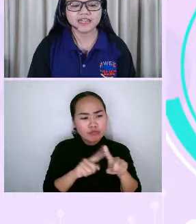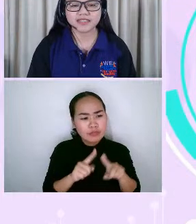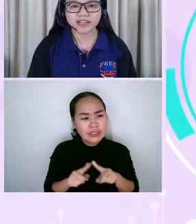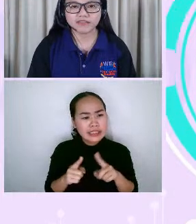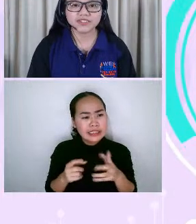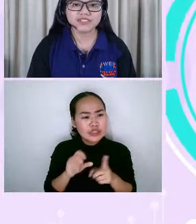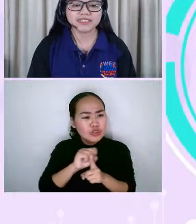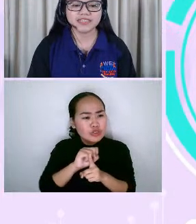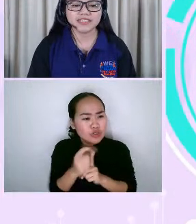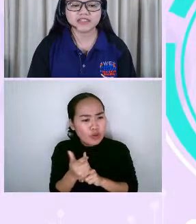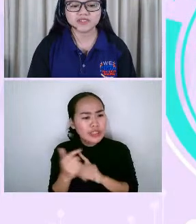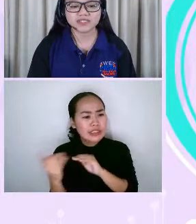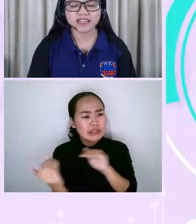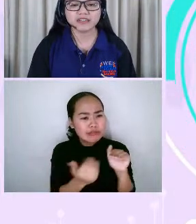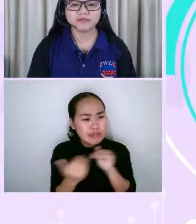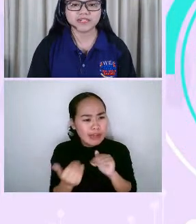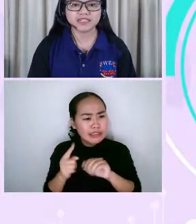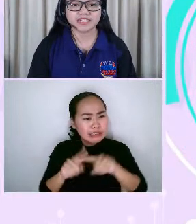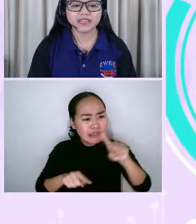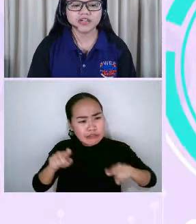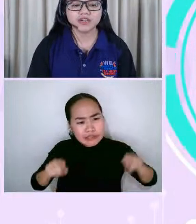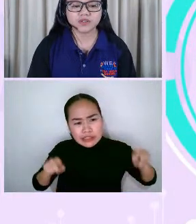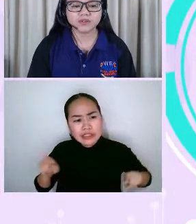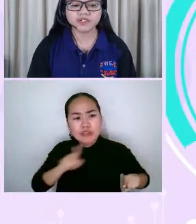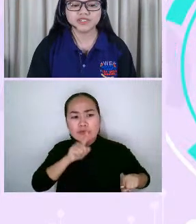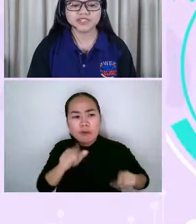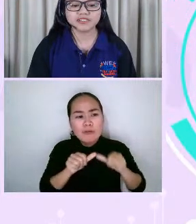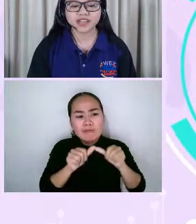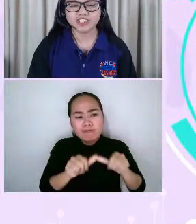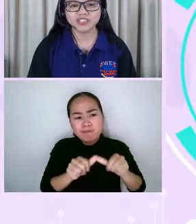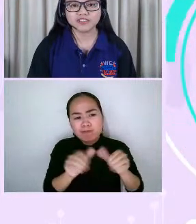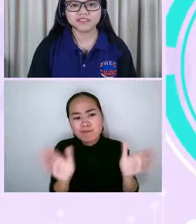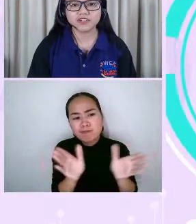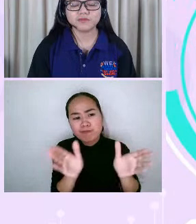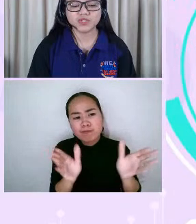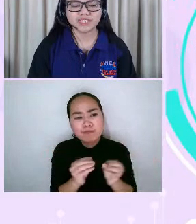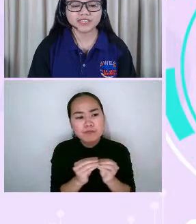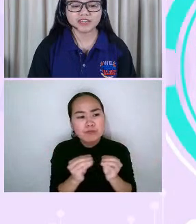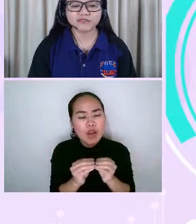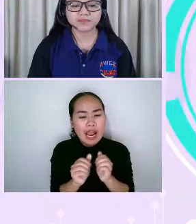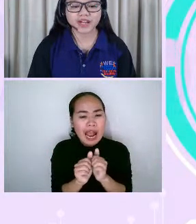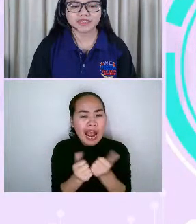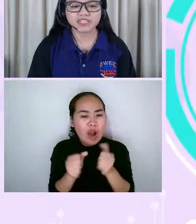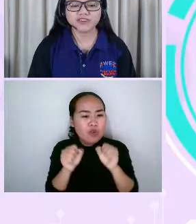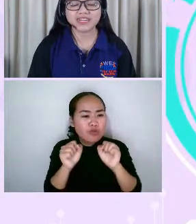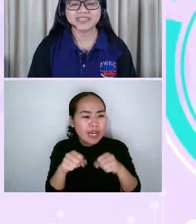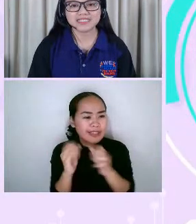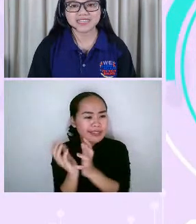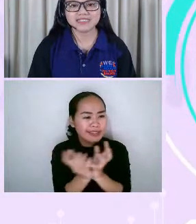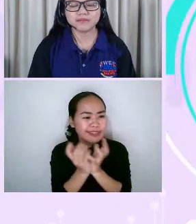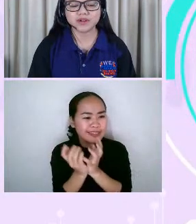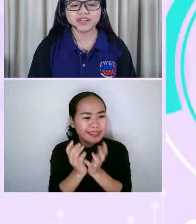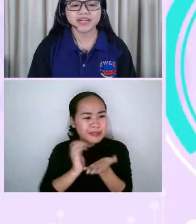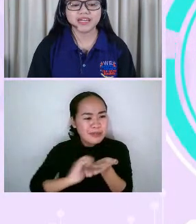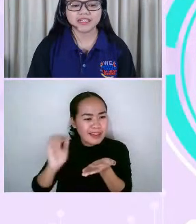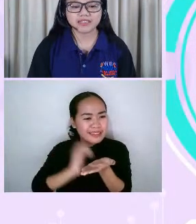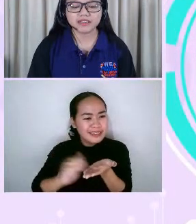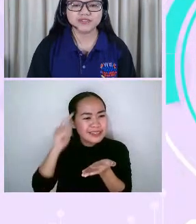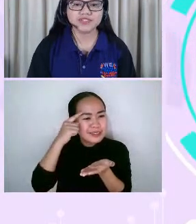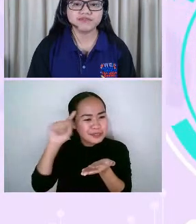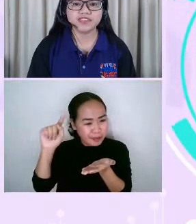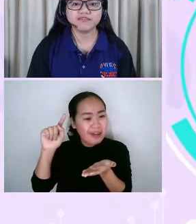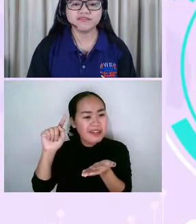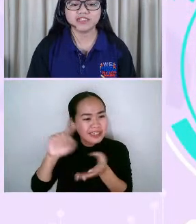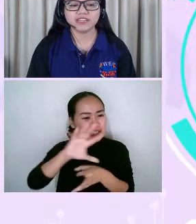equity, diversity, and sustainability towards the creation of a community of practice for an accessible